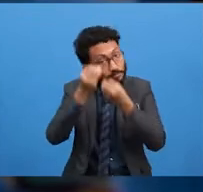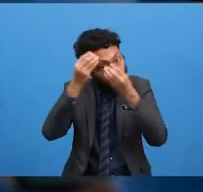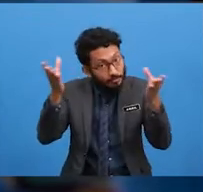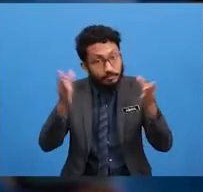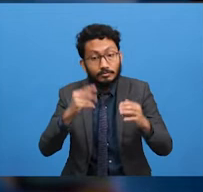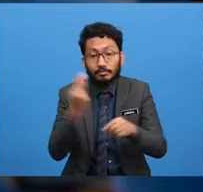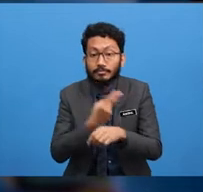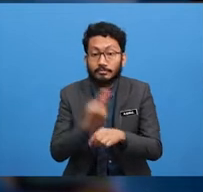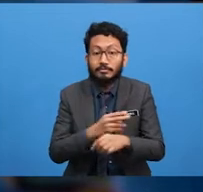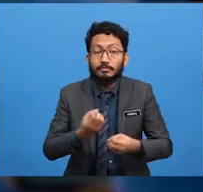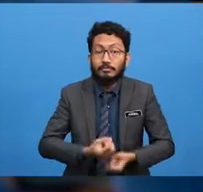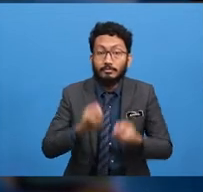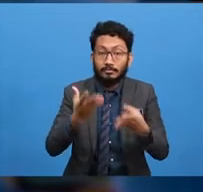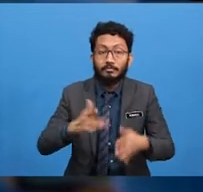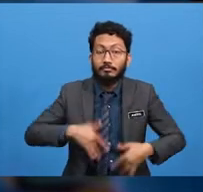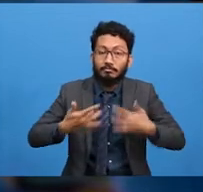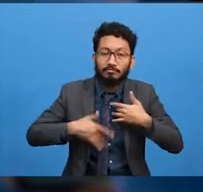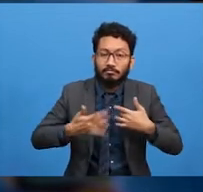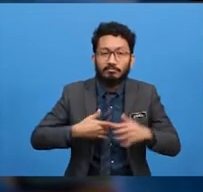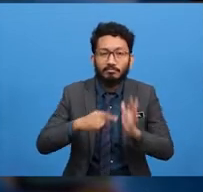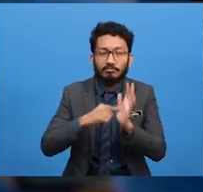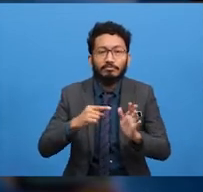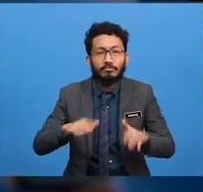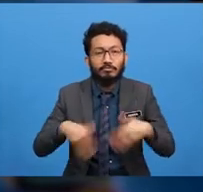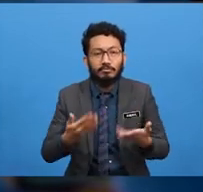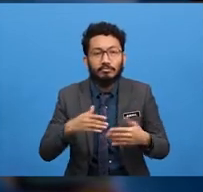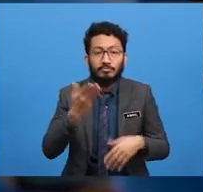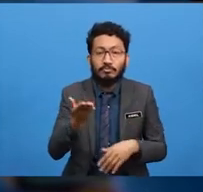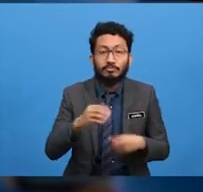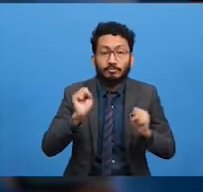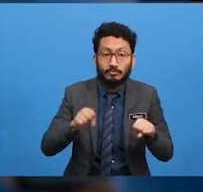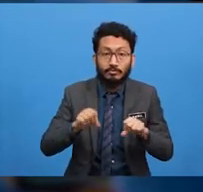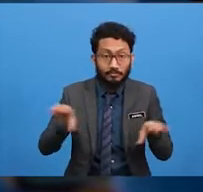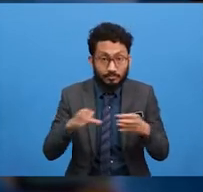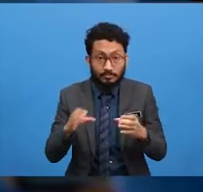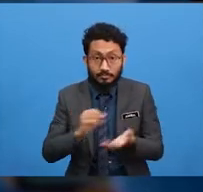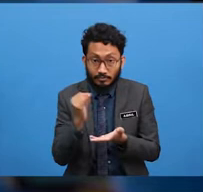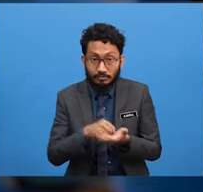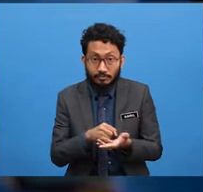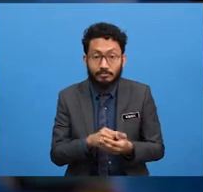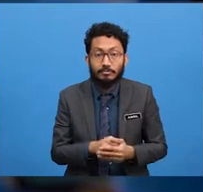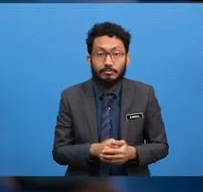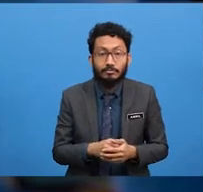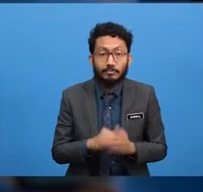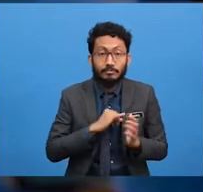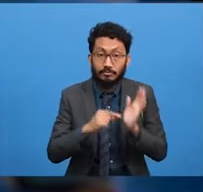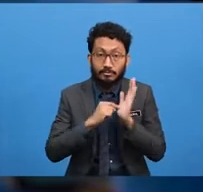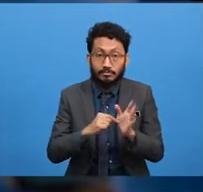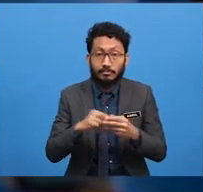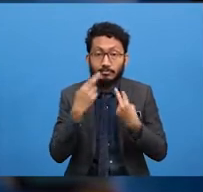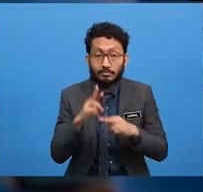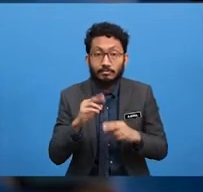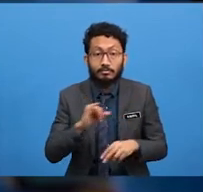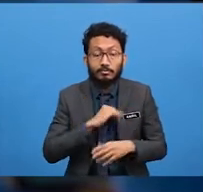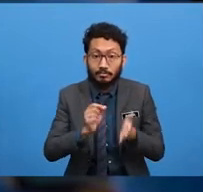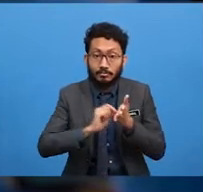and use expressions to show how you feel. Can you do it? I'm going to show you the reply I